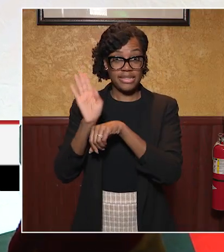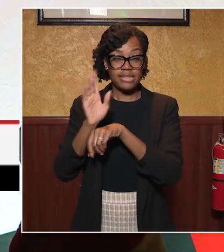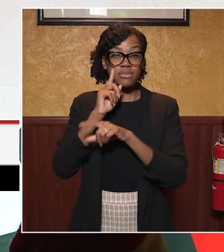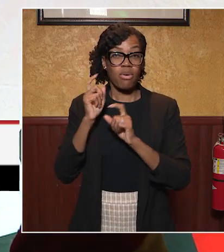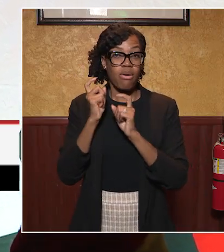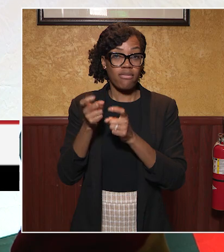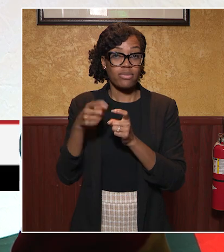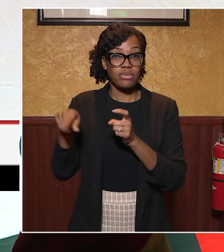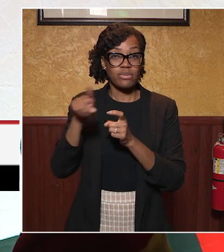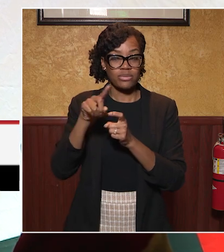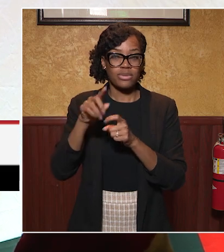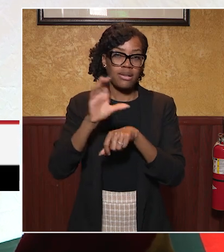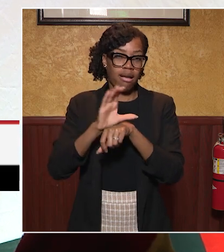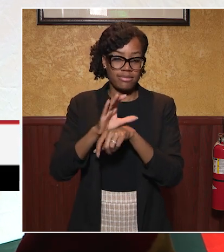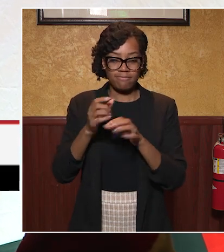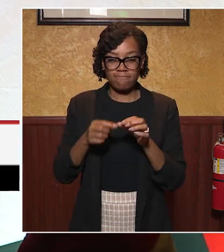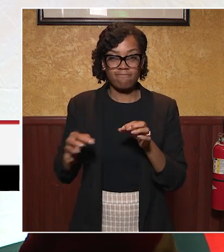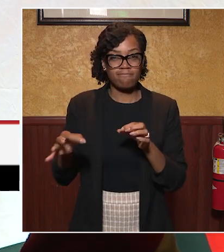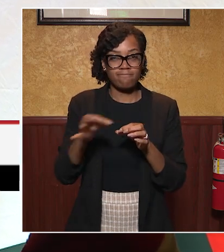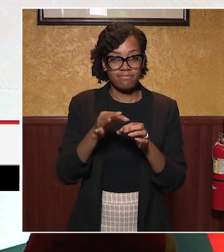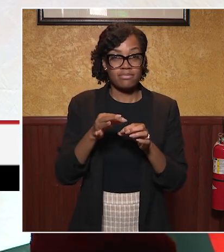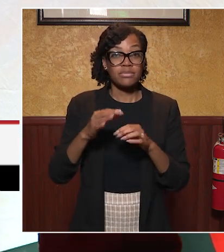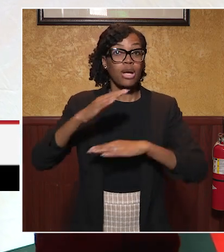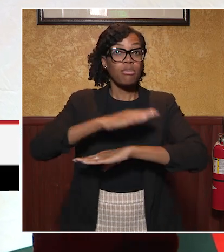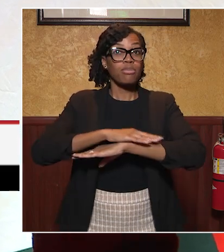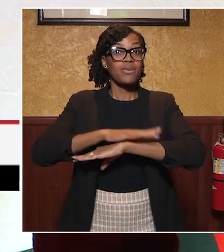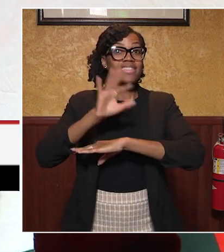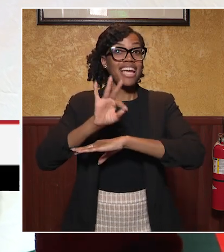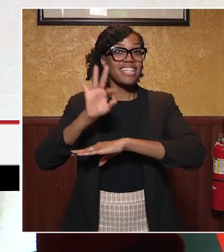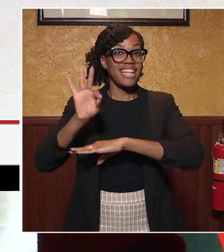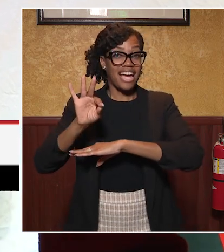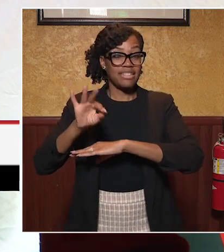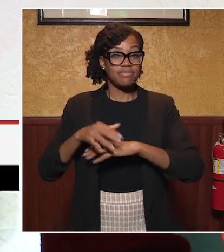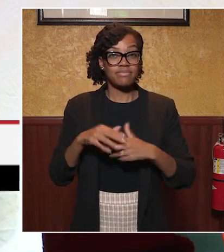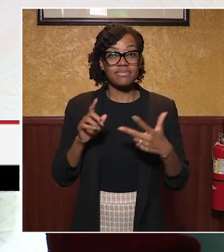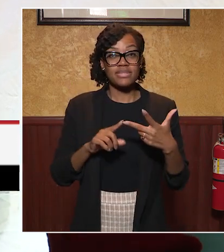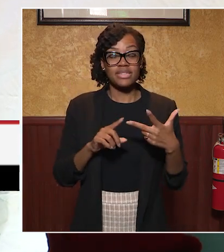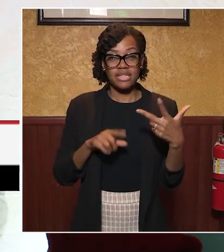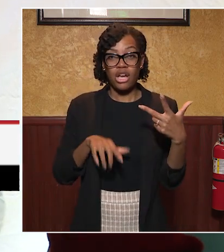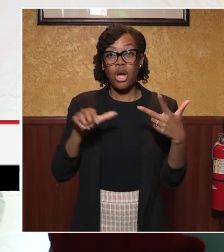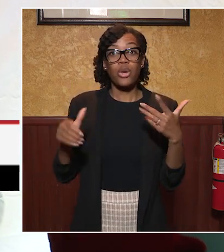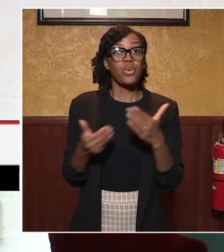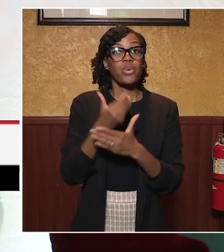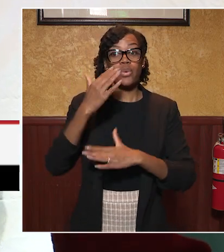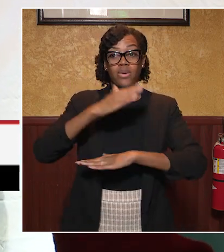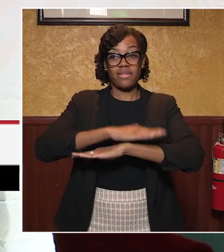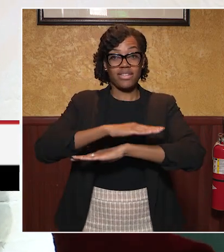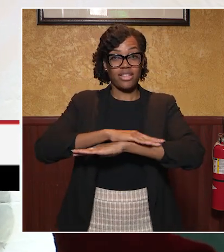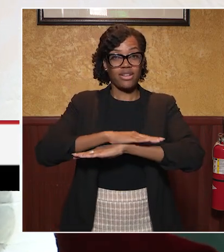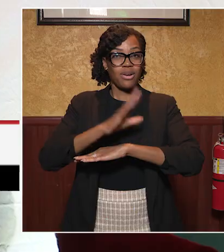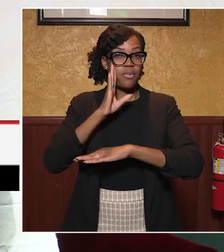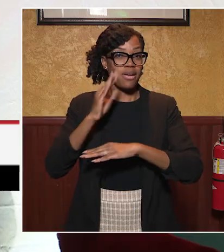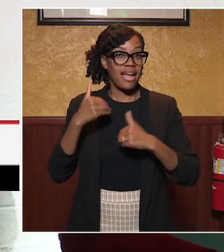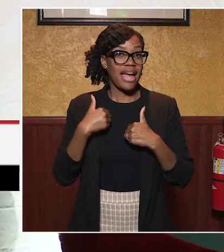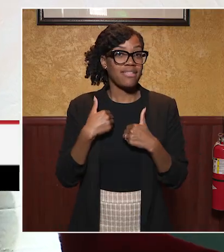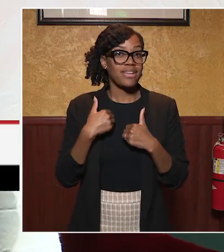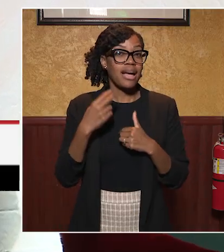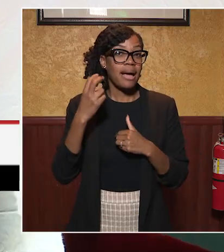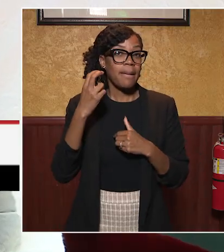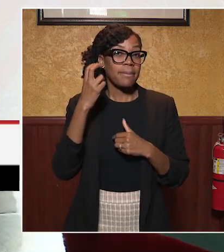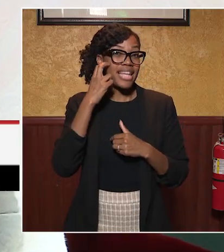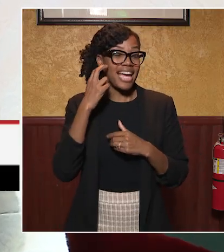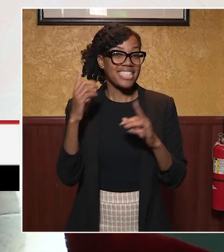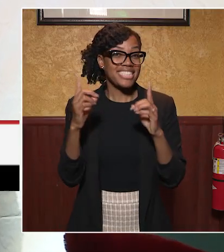assorted truffles. Find them at booth 99. And Reloom is a new vendor this year. They have for you a blind date with a book. This